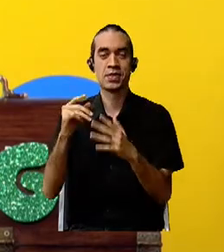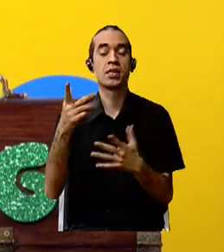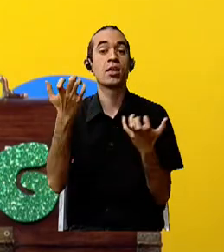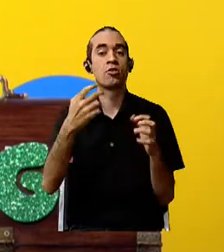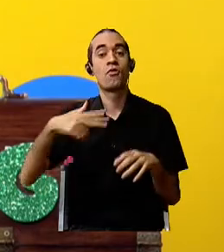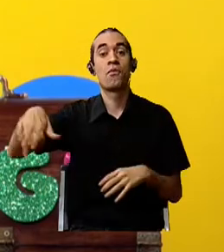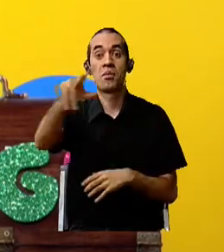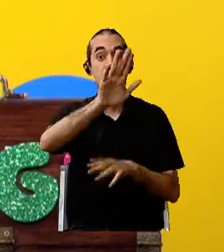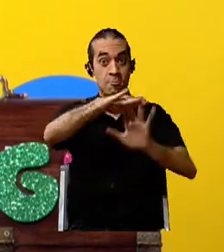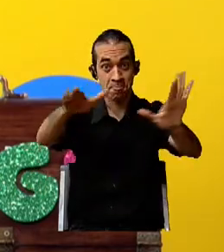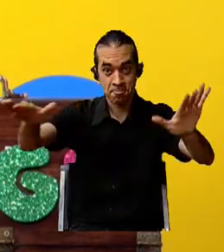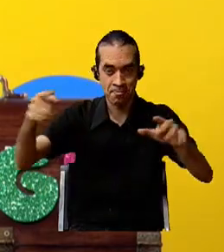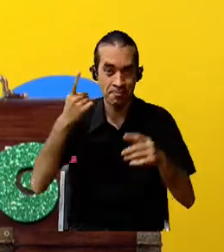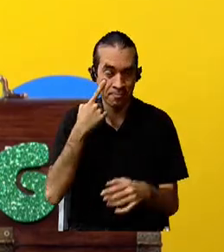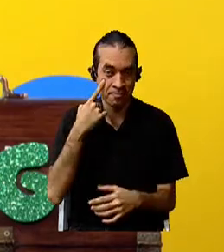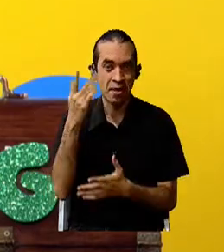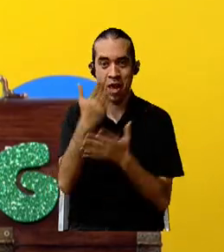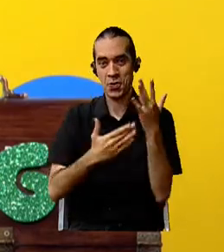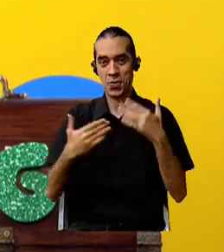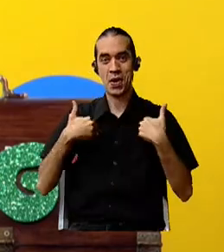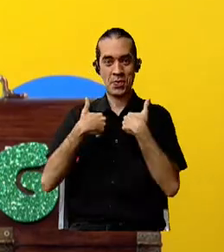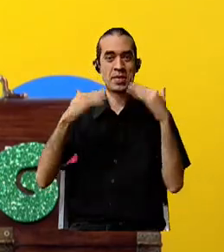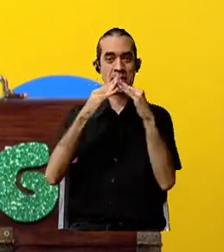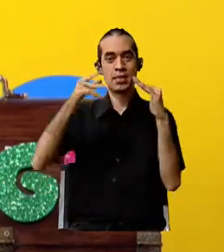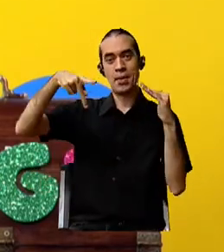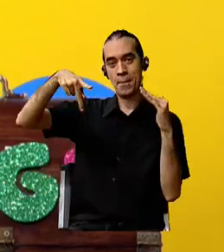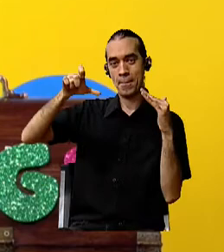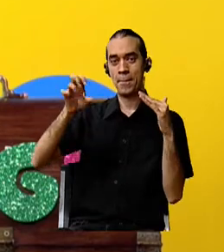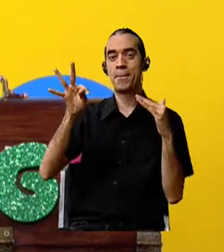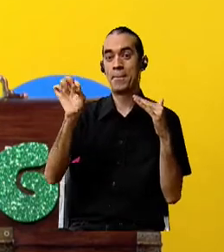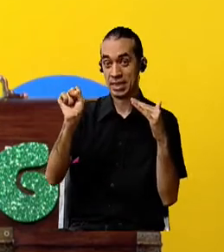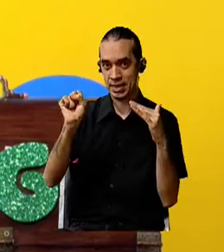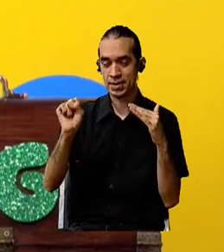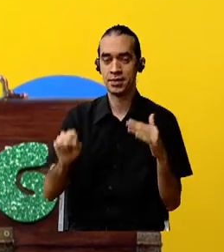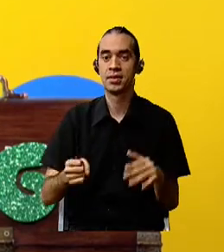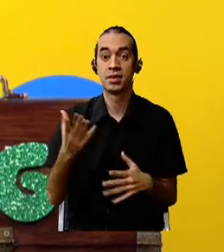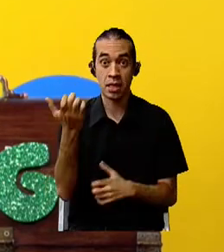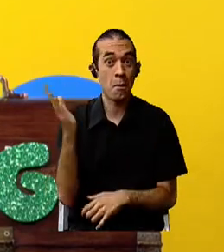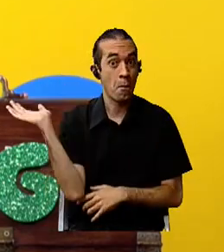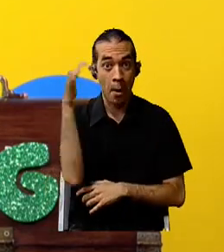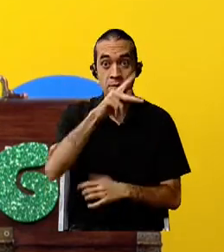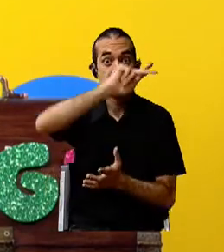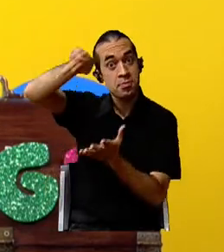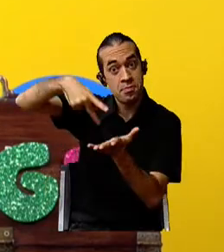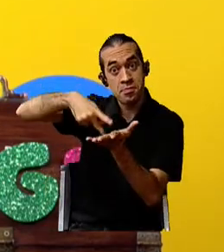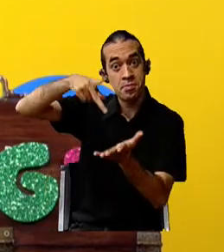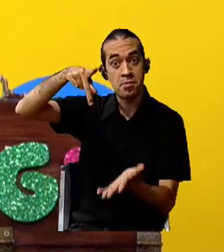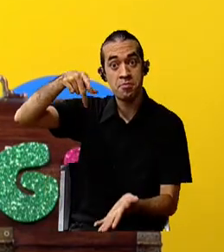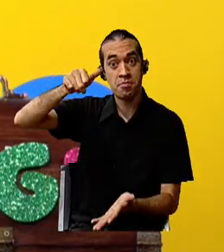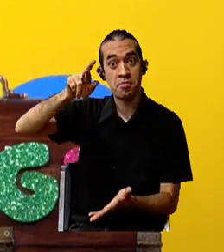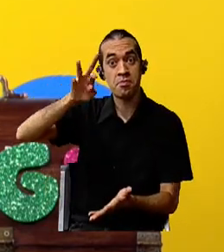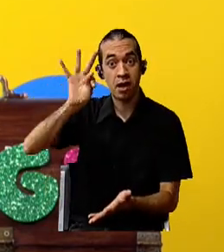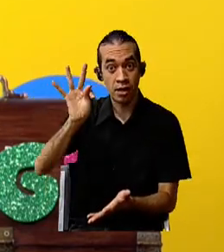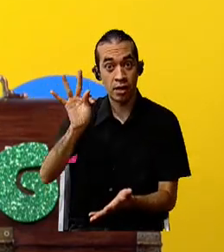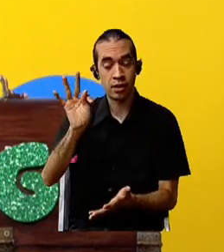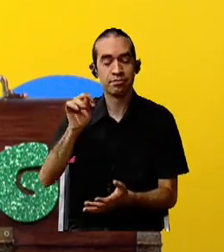classmates at home some pets. Do you want to go to the park and have a tour?